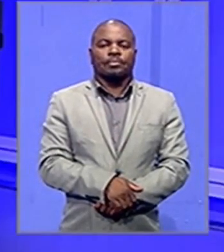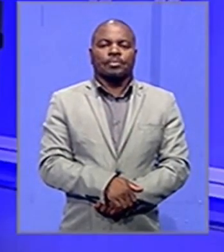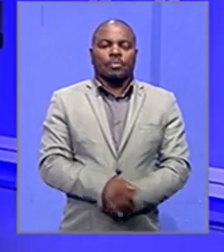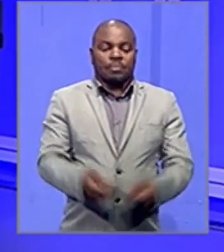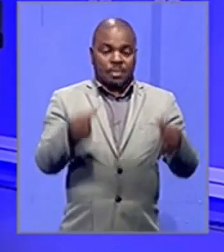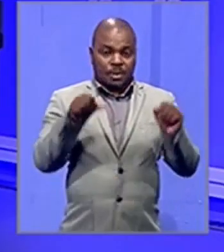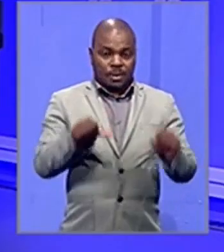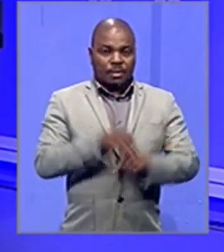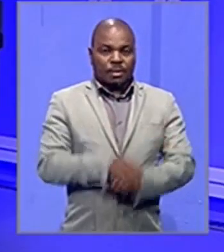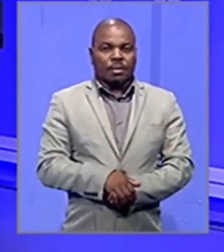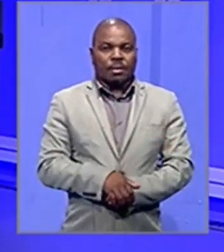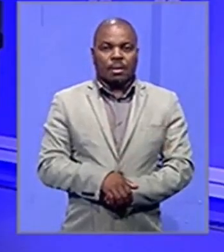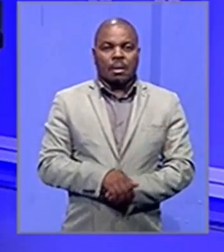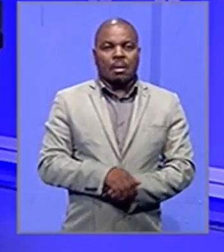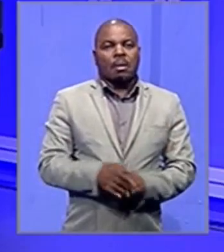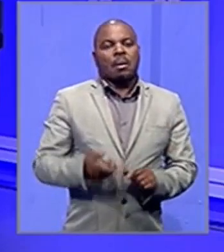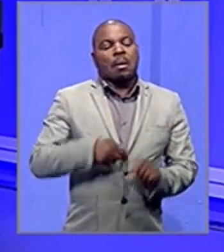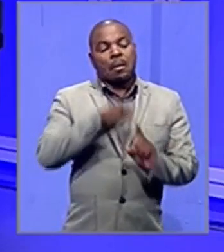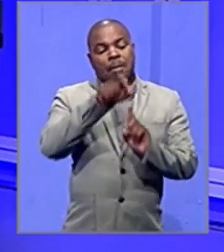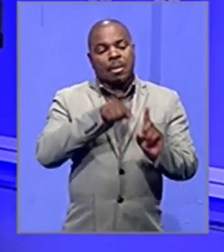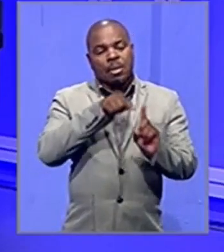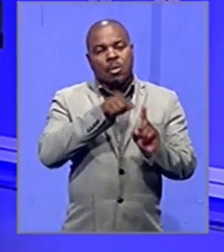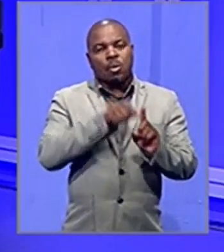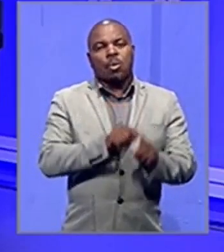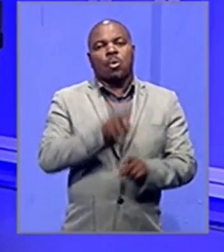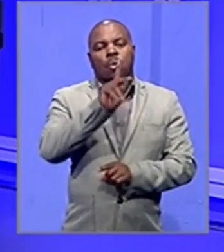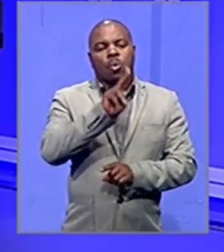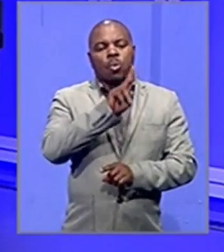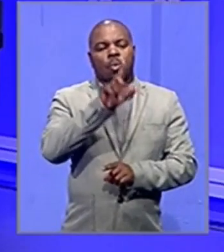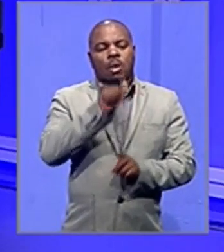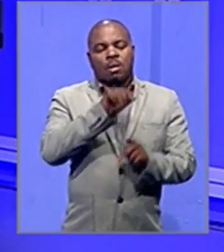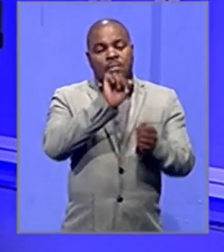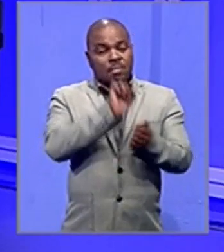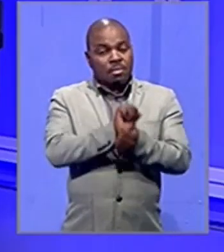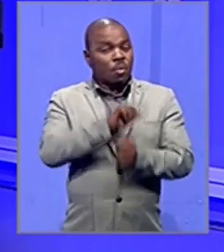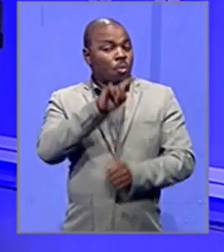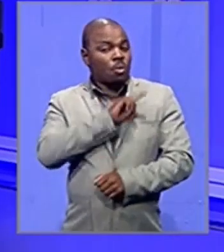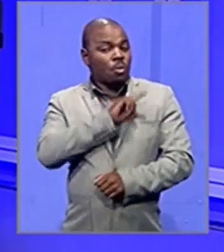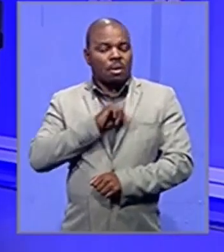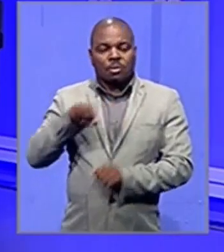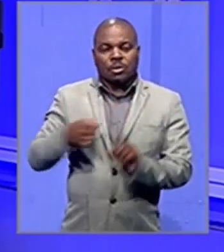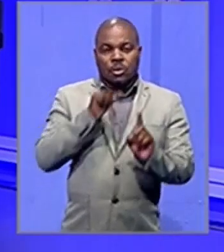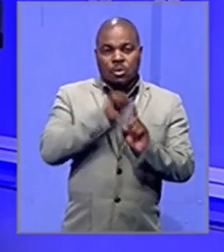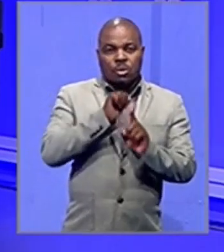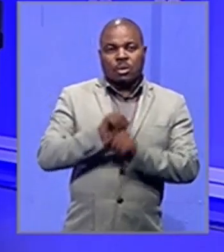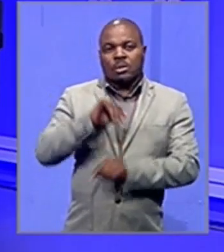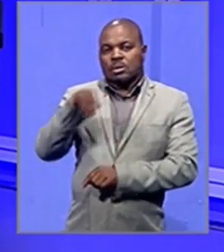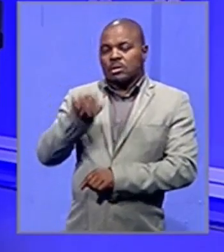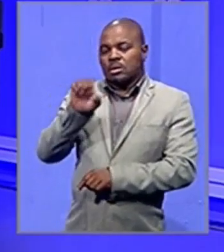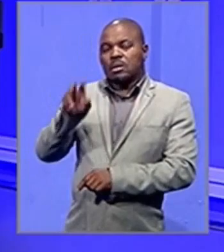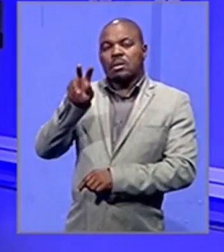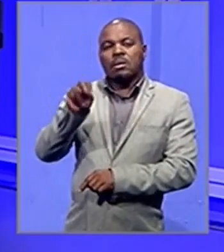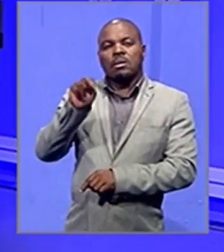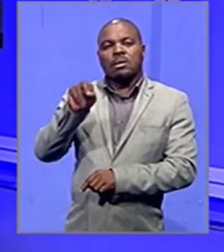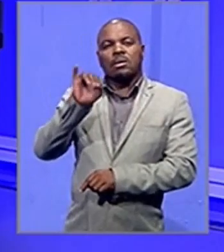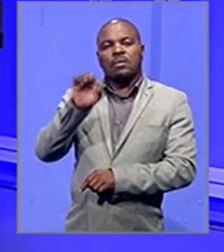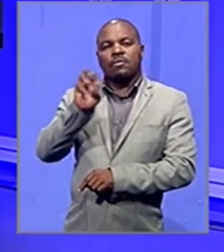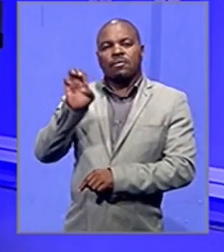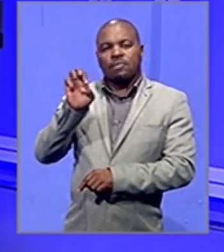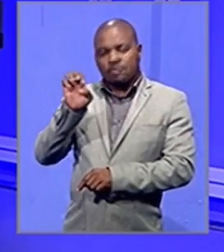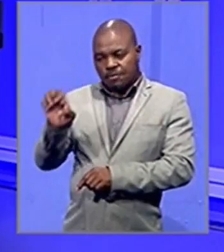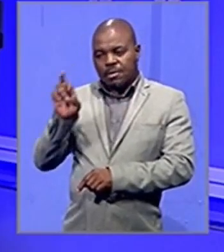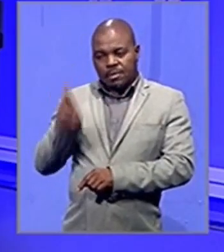ka o le le maqwetha a moqosuwa wa polao Sesotho ya amahangwang le polao ya mofumadi wa hae e leng Jennifer Motlomi a re o kgutlisetswa morao ha